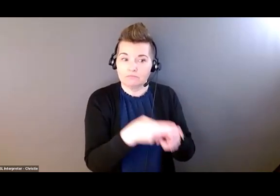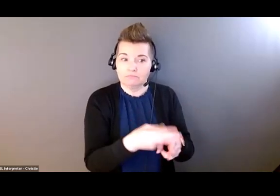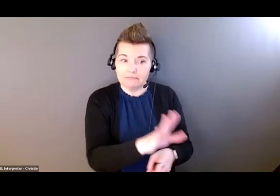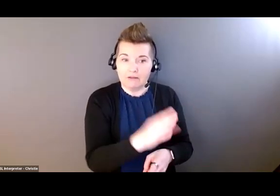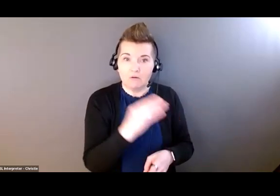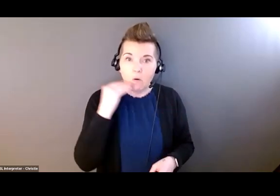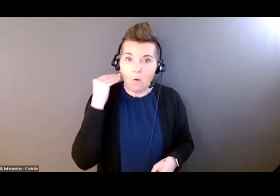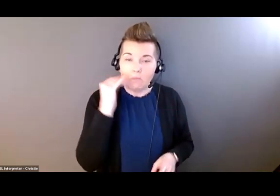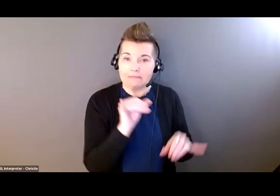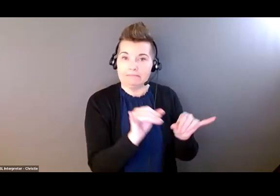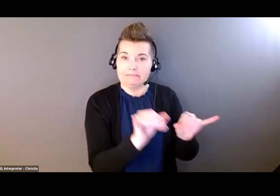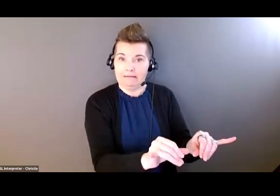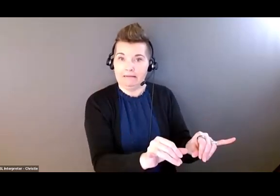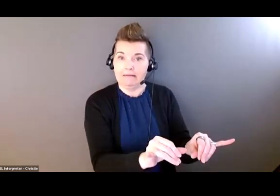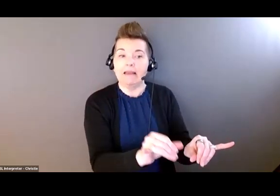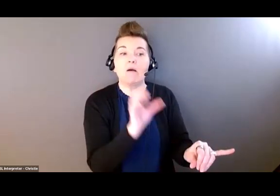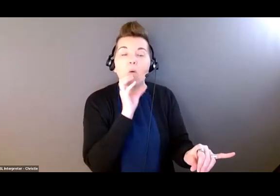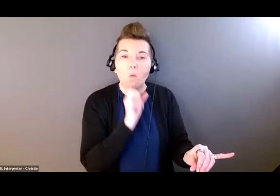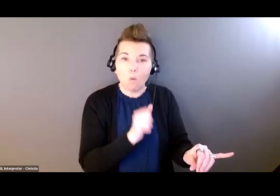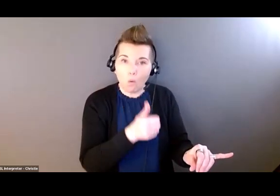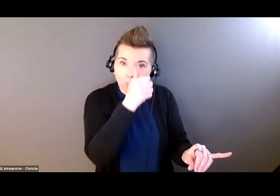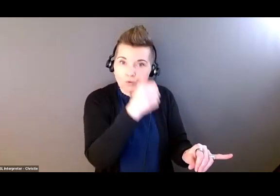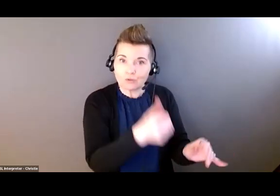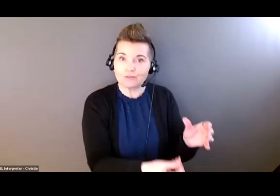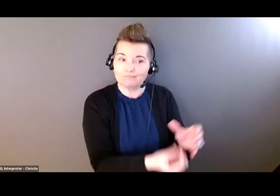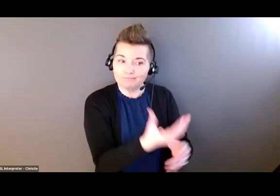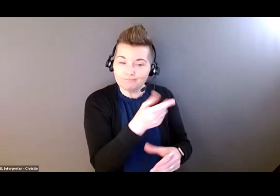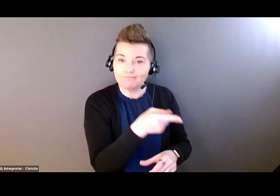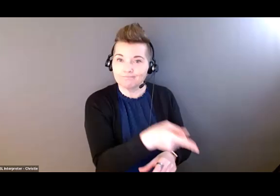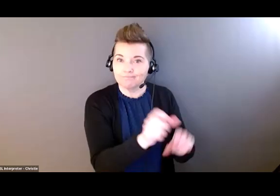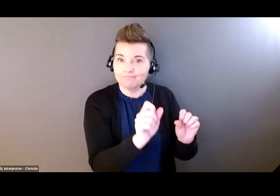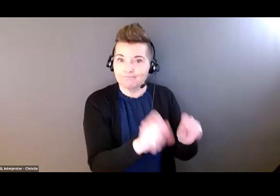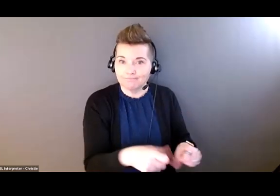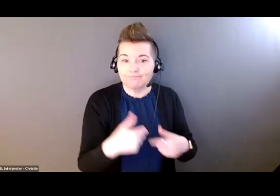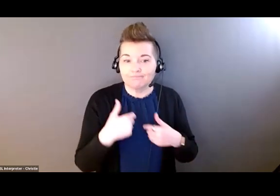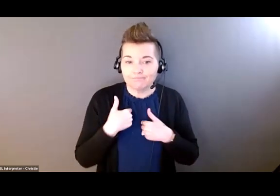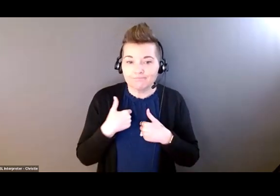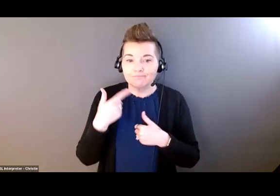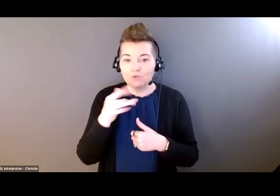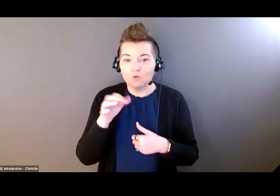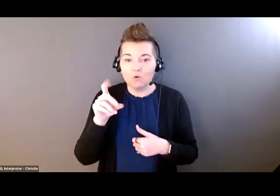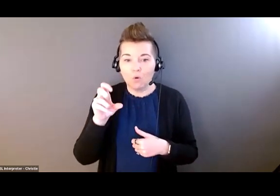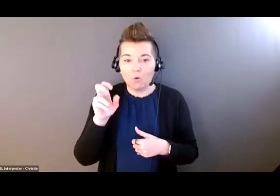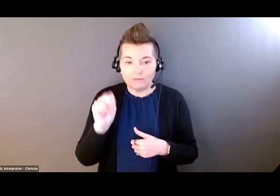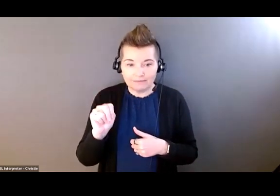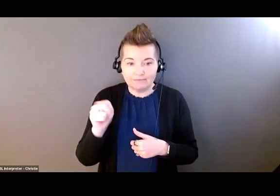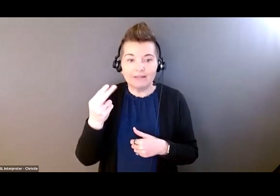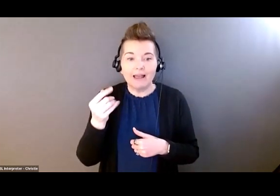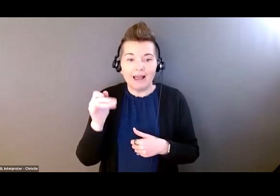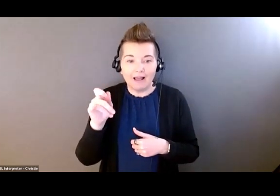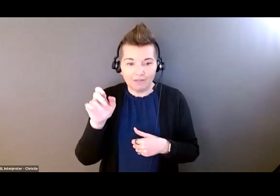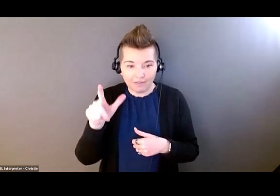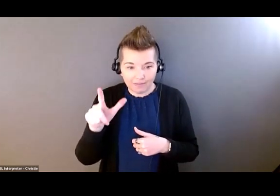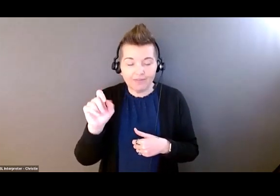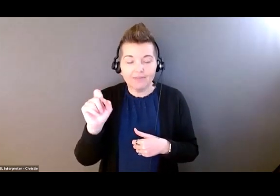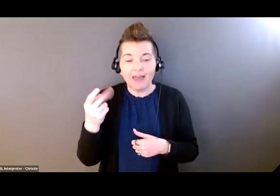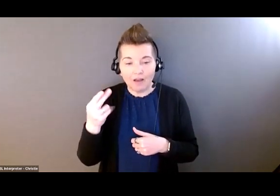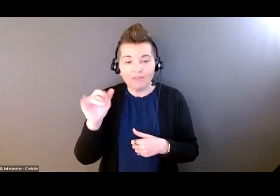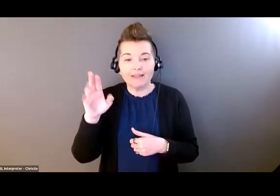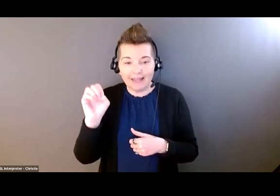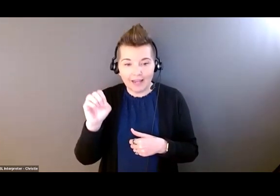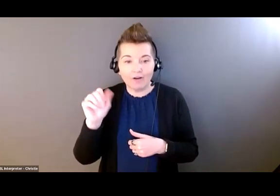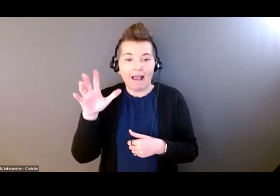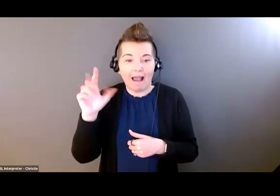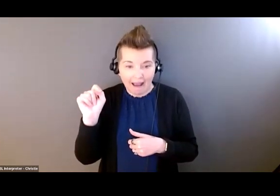ability of older adults with health and social needs to age where they call home in the community and formal support. Our team was based at